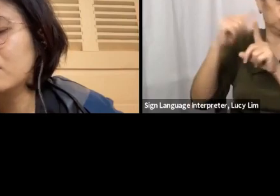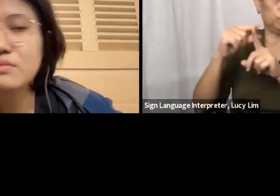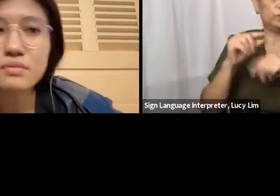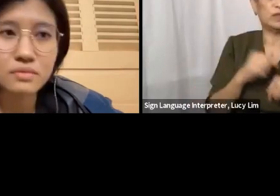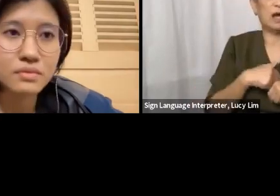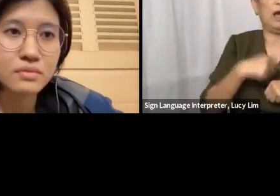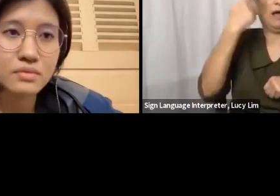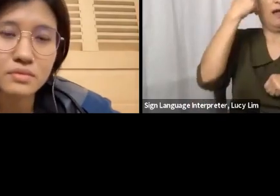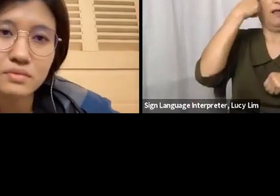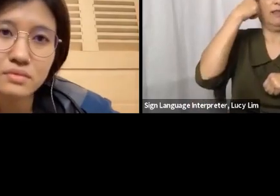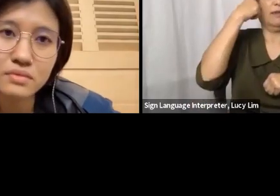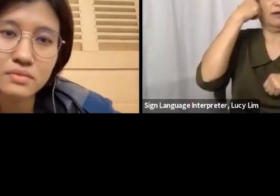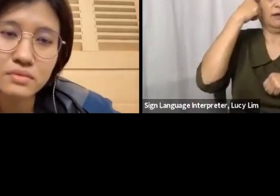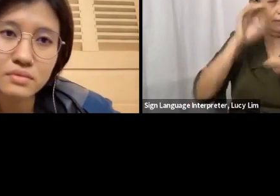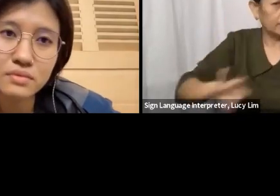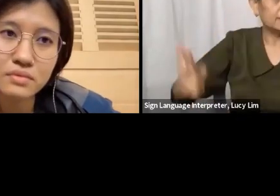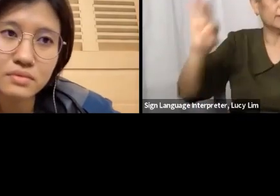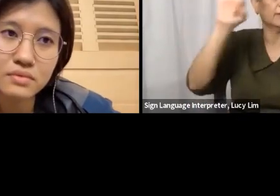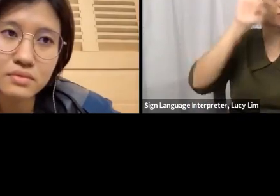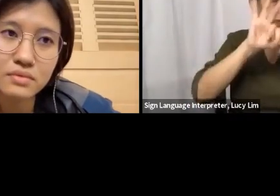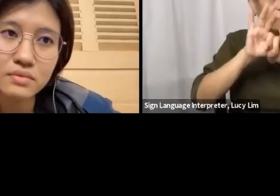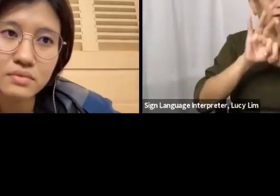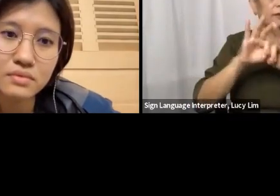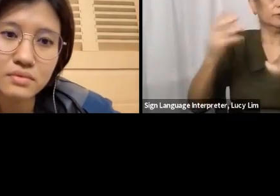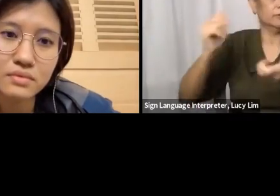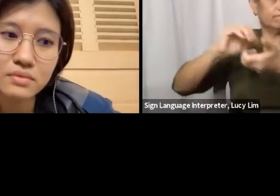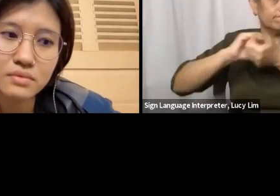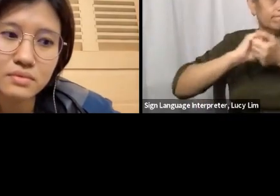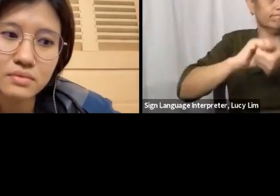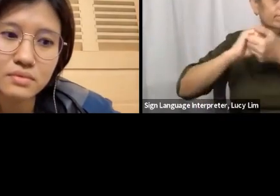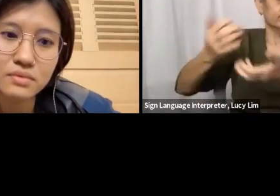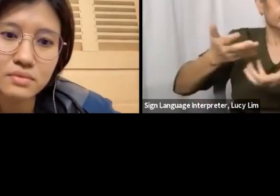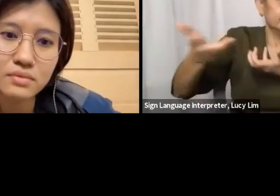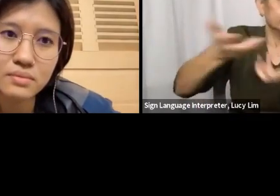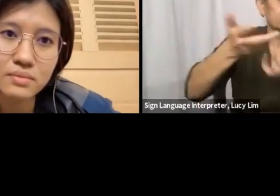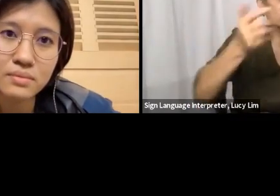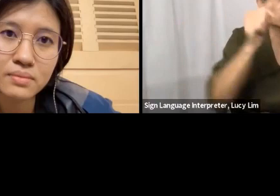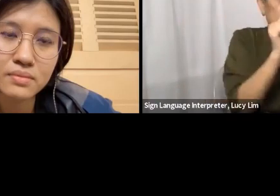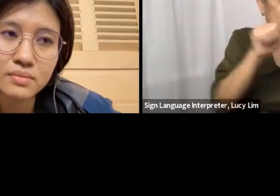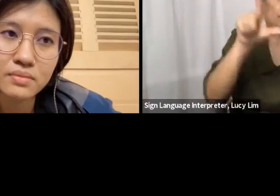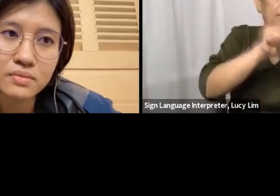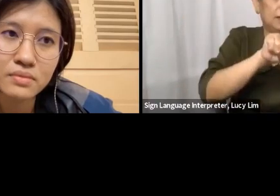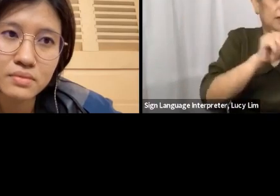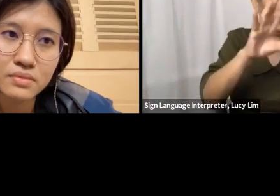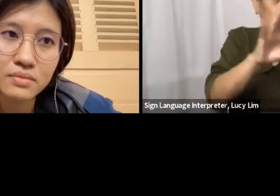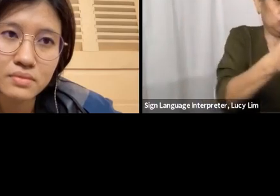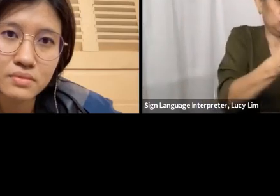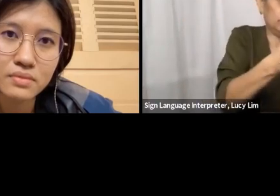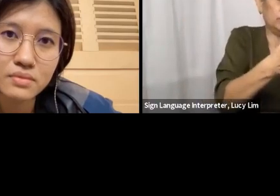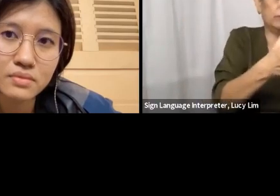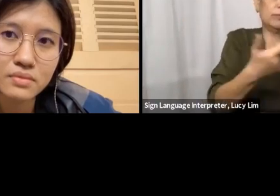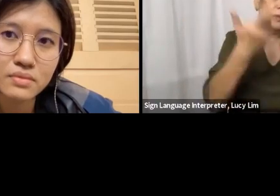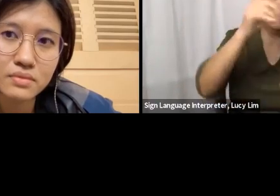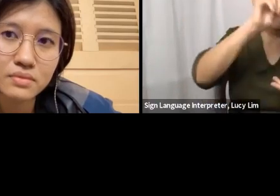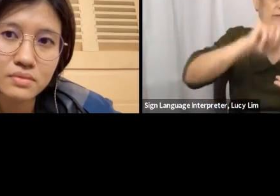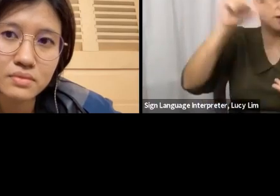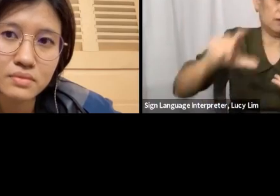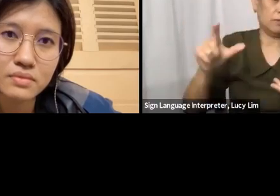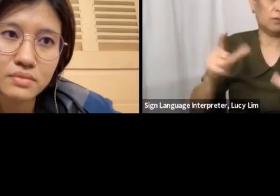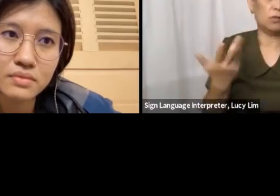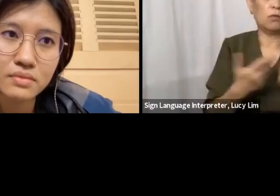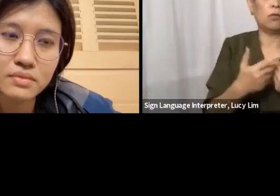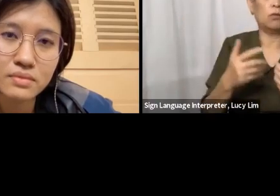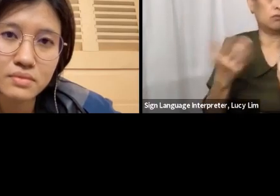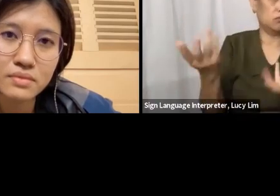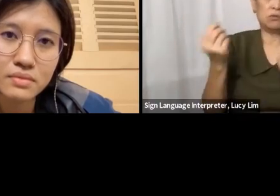I think it's important to engage with media, and if people in media, because if media of Nepal would like to engage with us, or